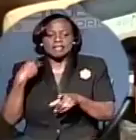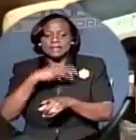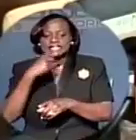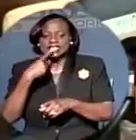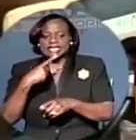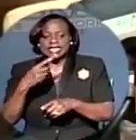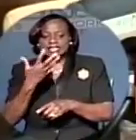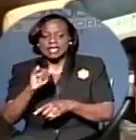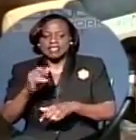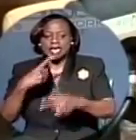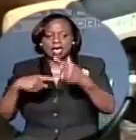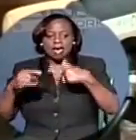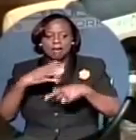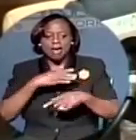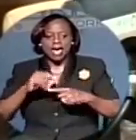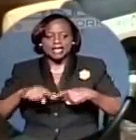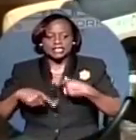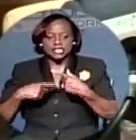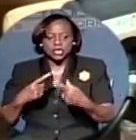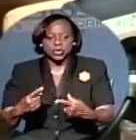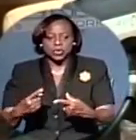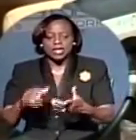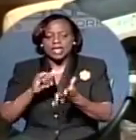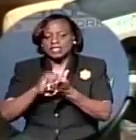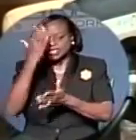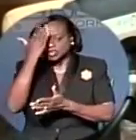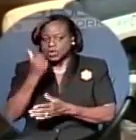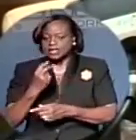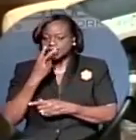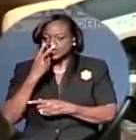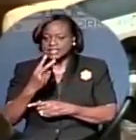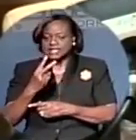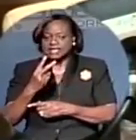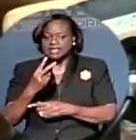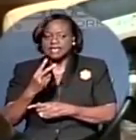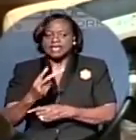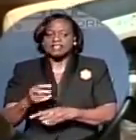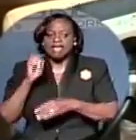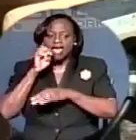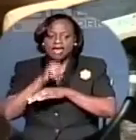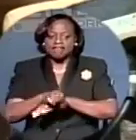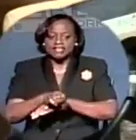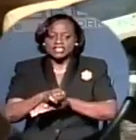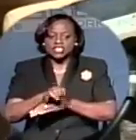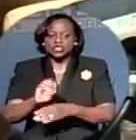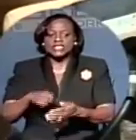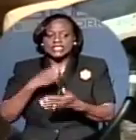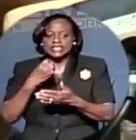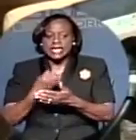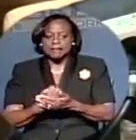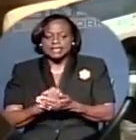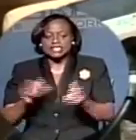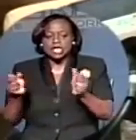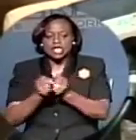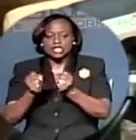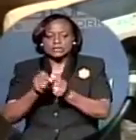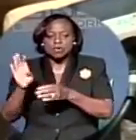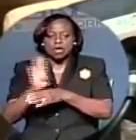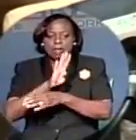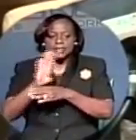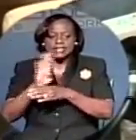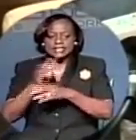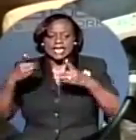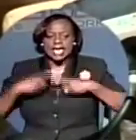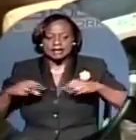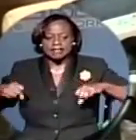that's one of the reasons why you would have seen previous efforts to establish specific associations of small businesses have had their